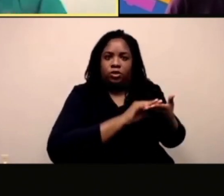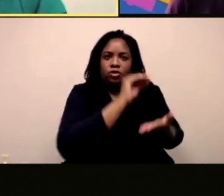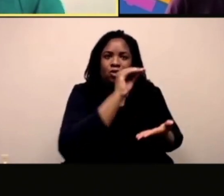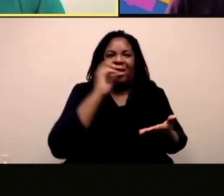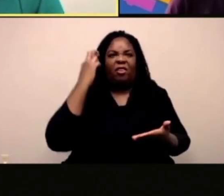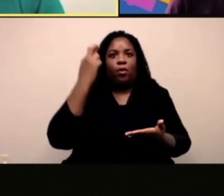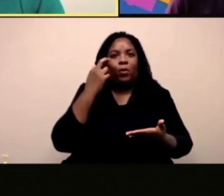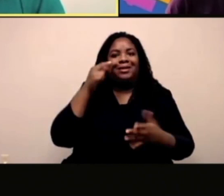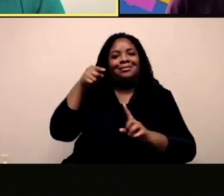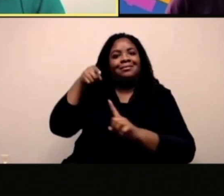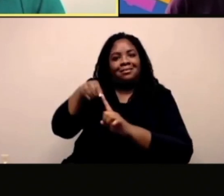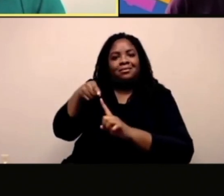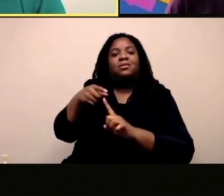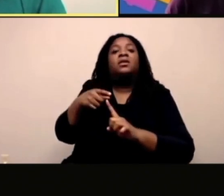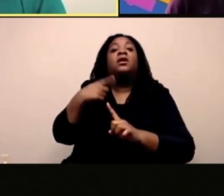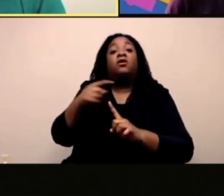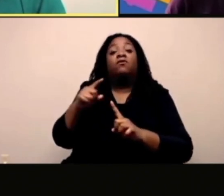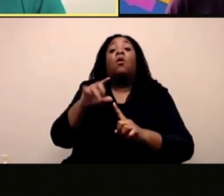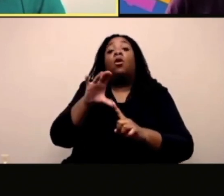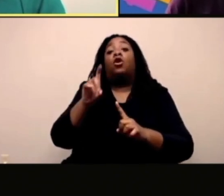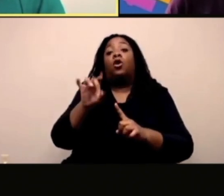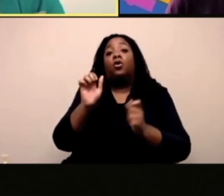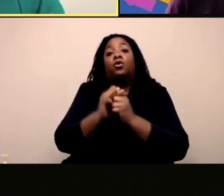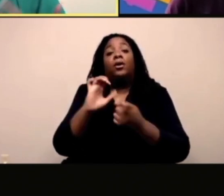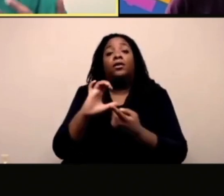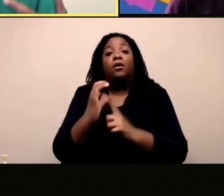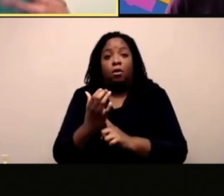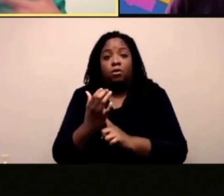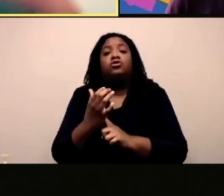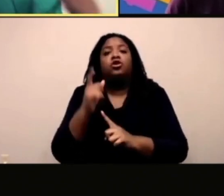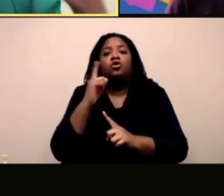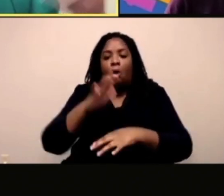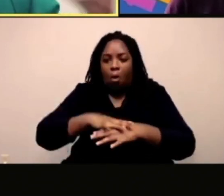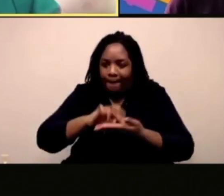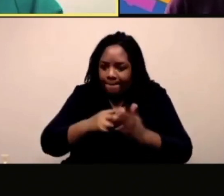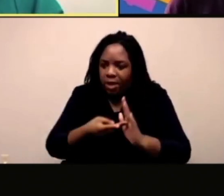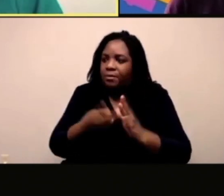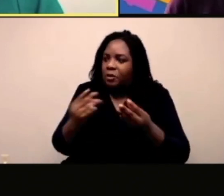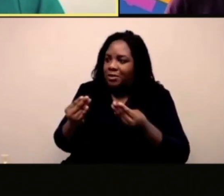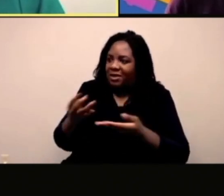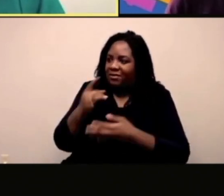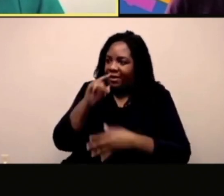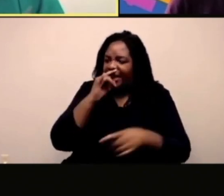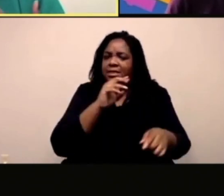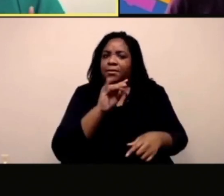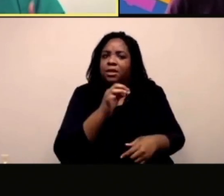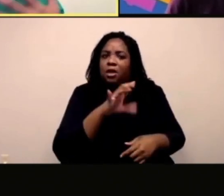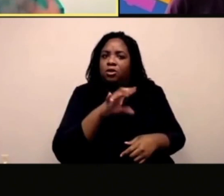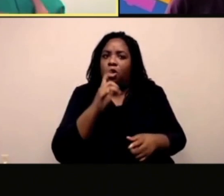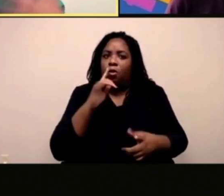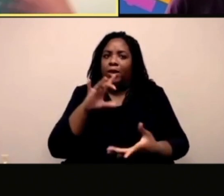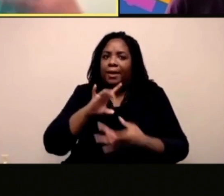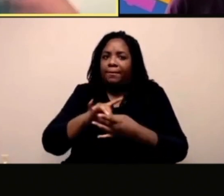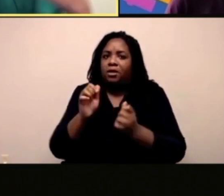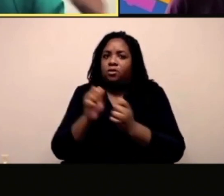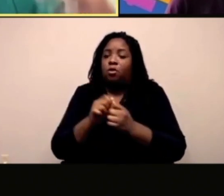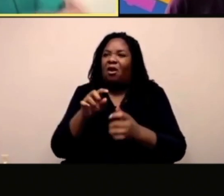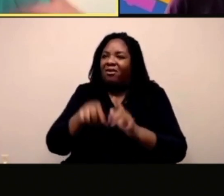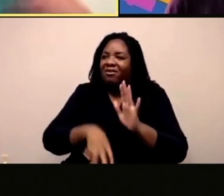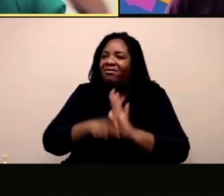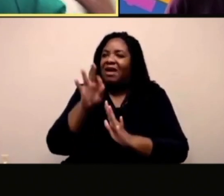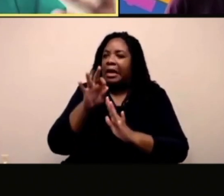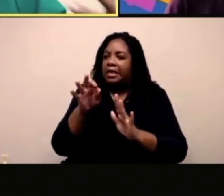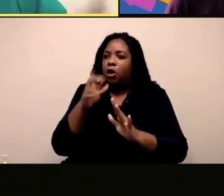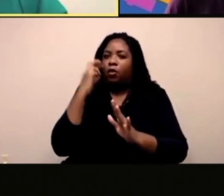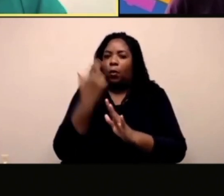with coding with culture is being intentional about giving kids, and as I think Michelle mentioned, connecting to or finding purpose in these solutions